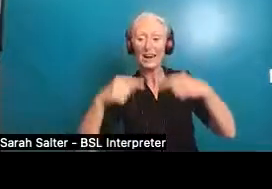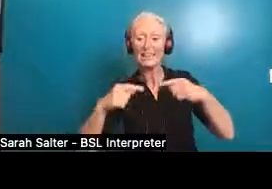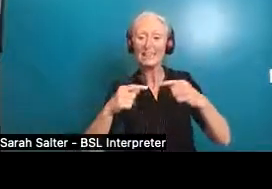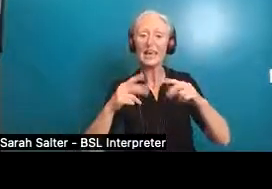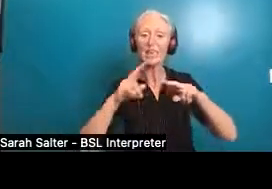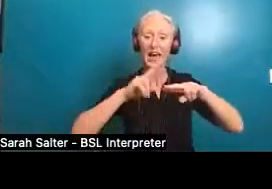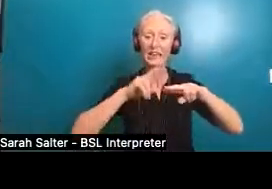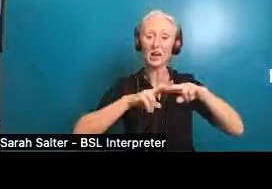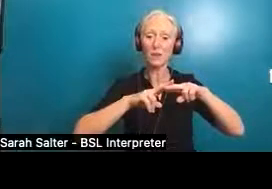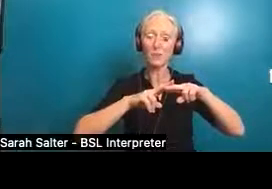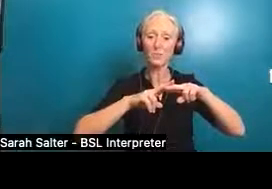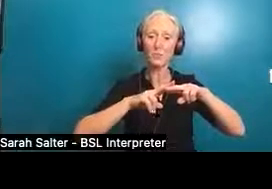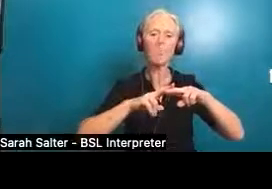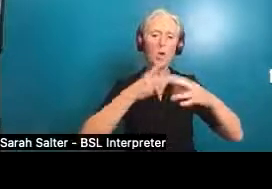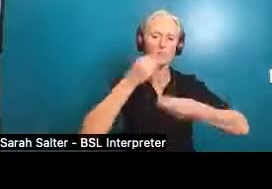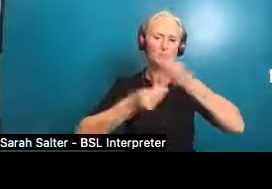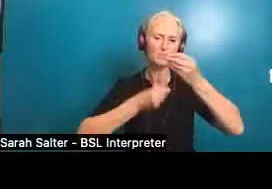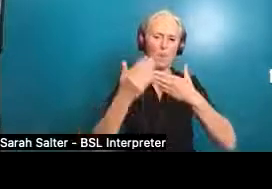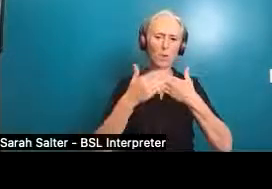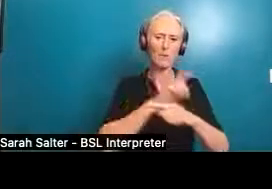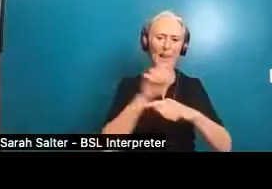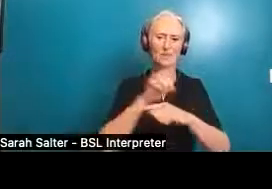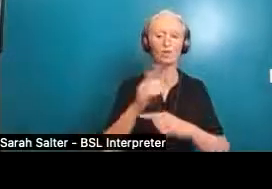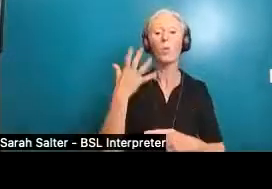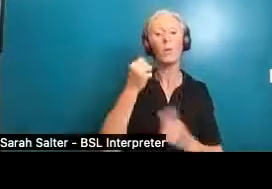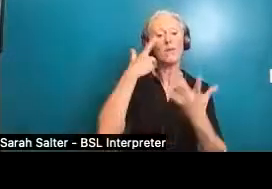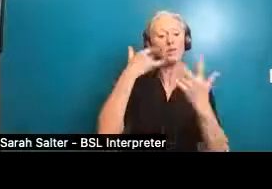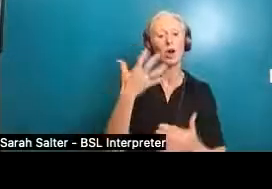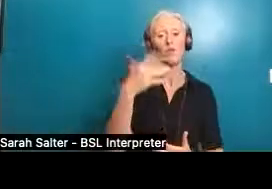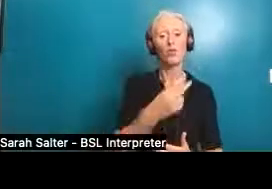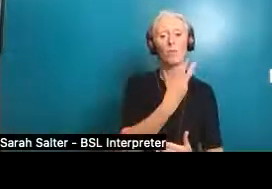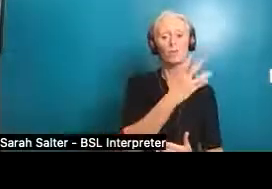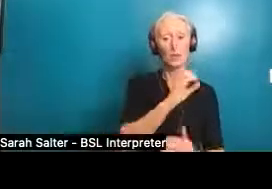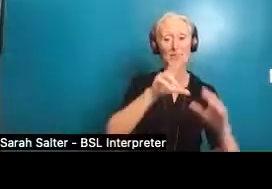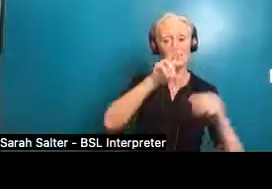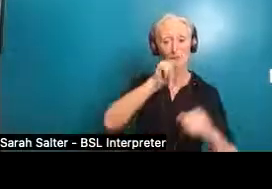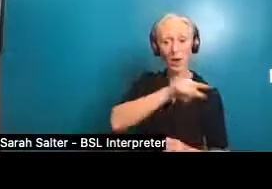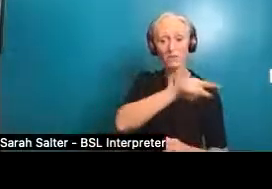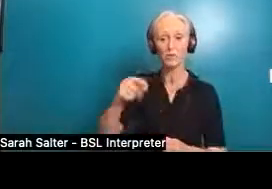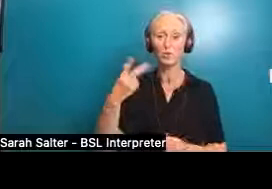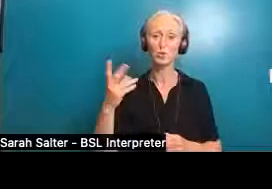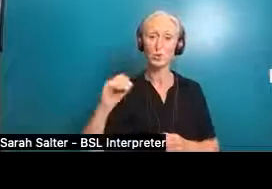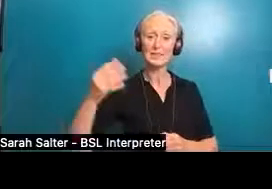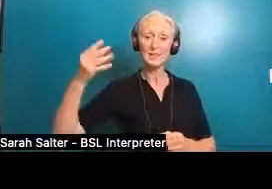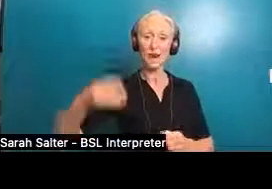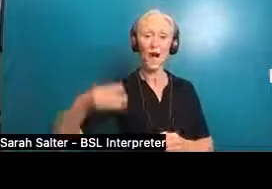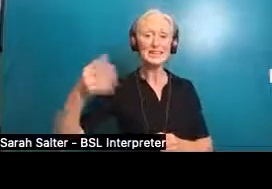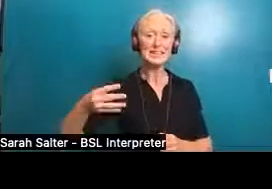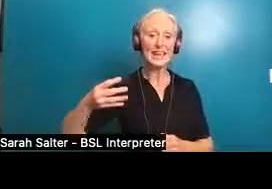trial, again, it ran from 2012 to 2019, and it basically delivered something called